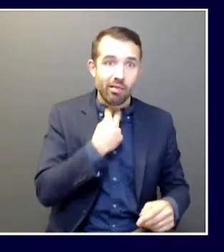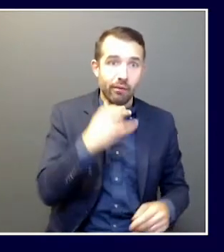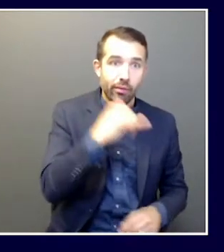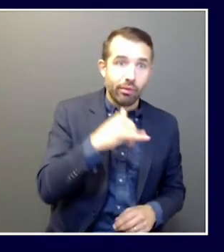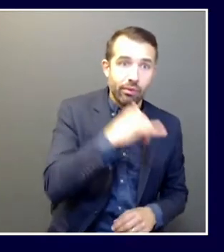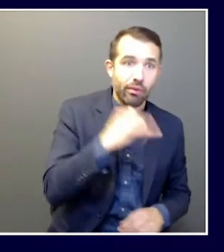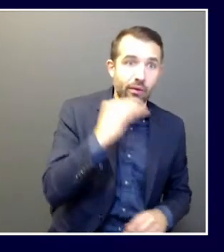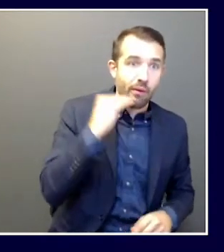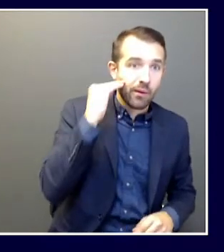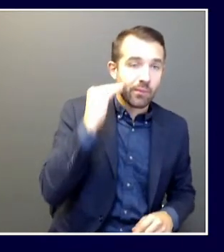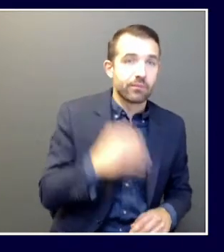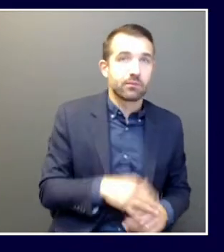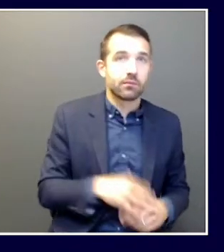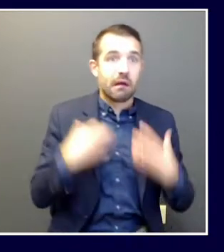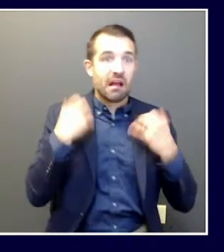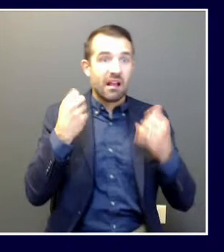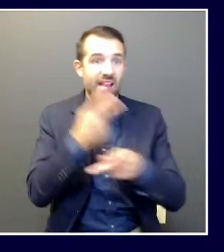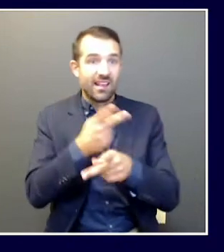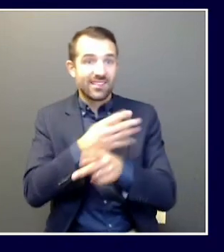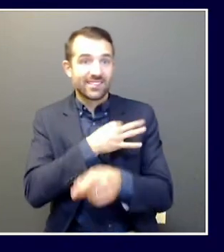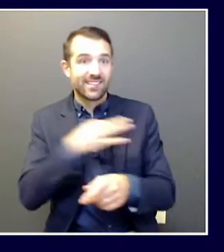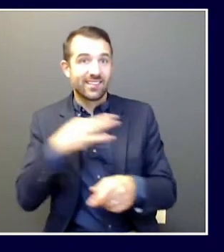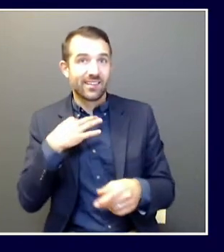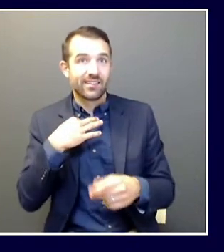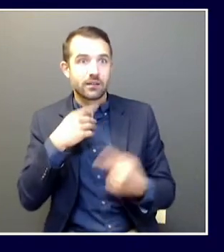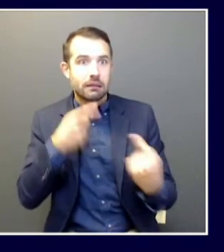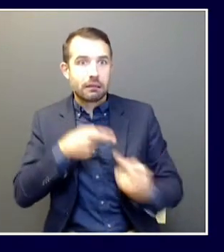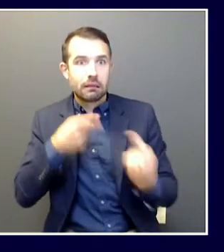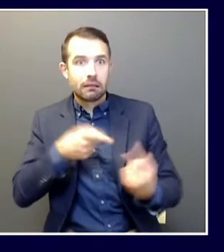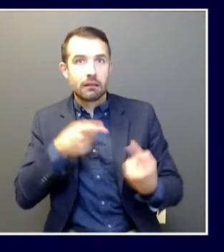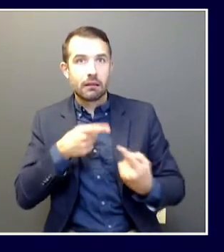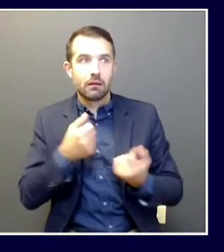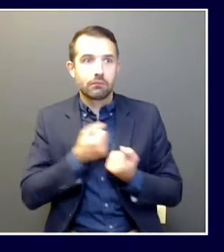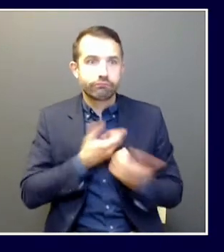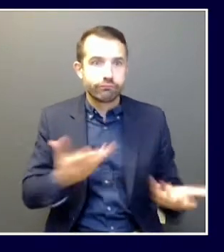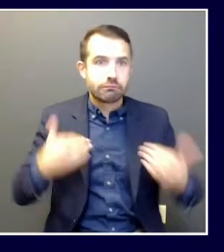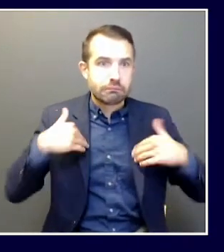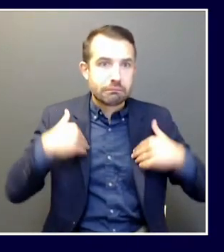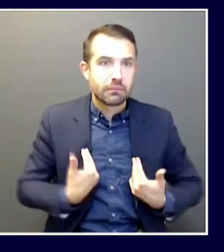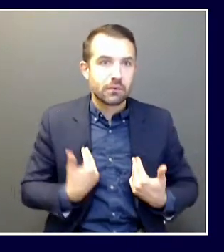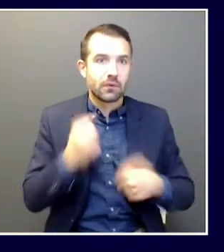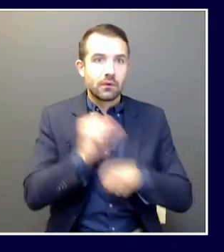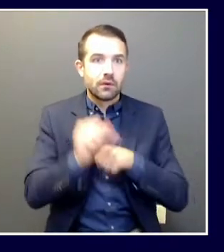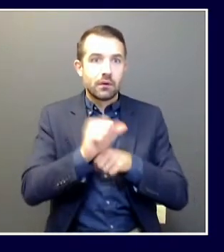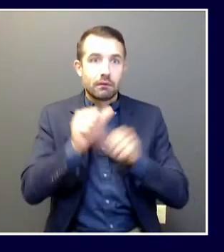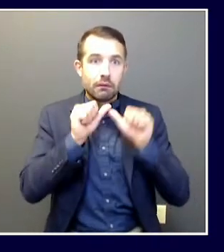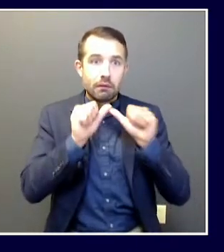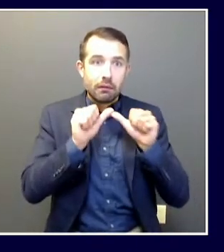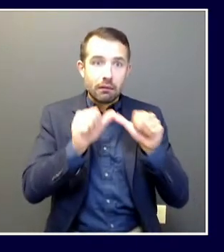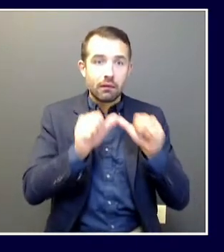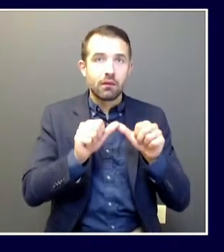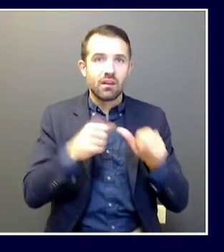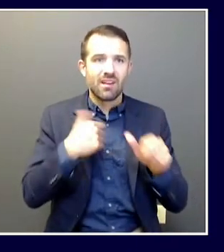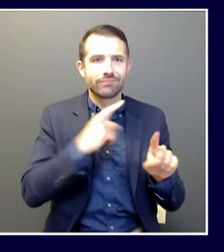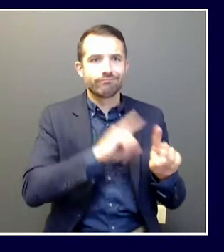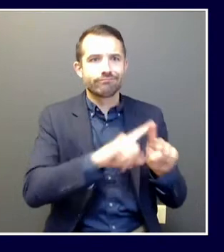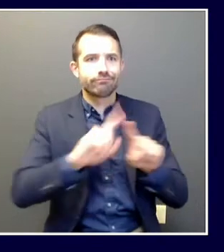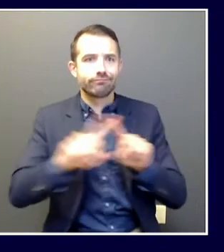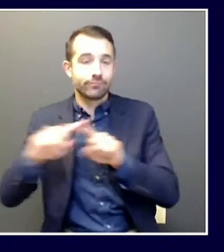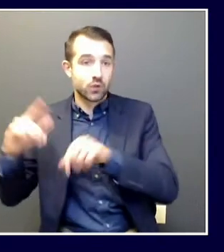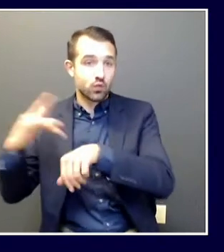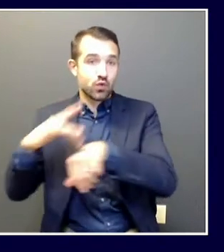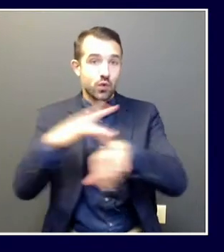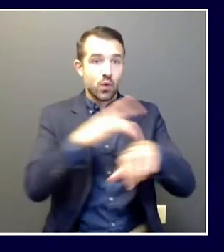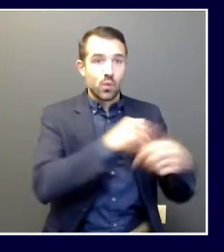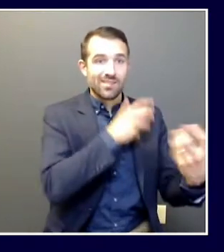may be struggling to stay on the job. We really have recognized the strain and stress of the pandemic is serious and hopefully have some resources that